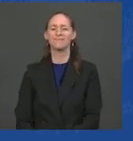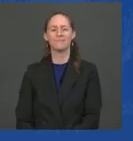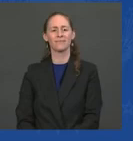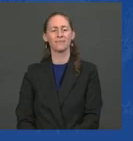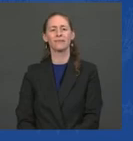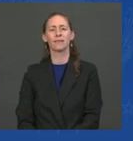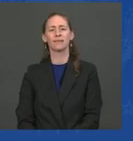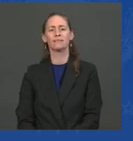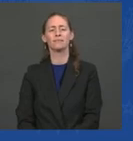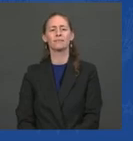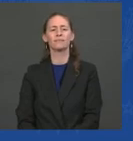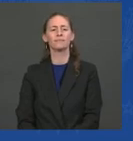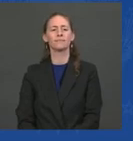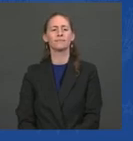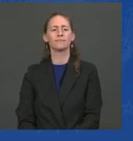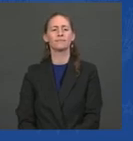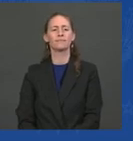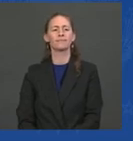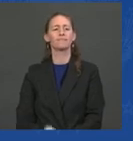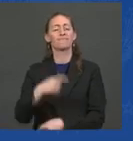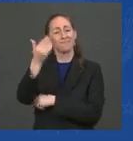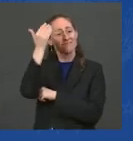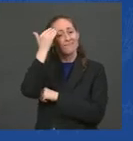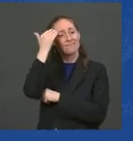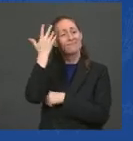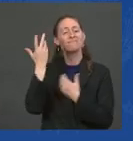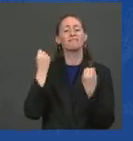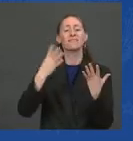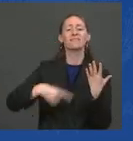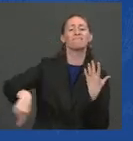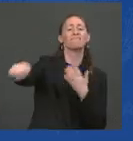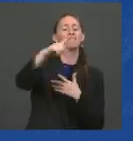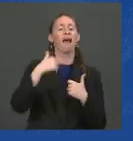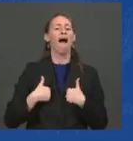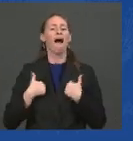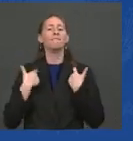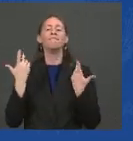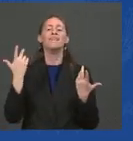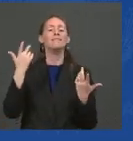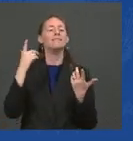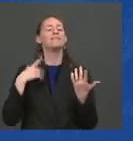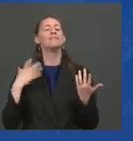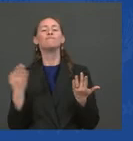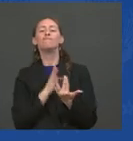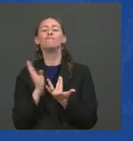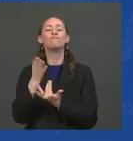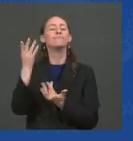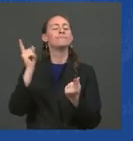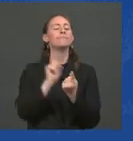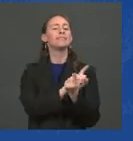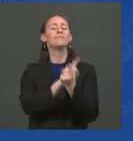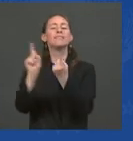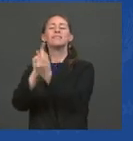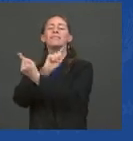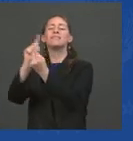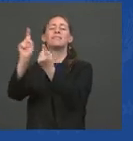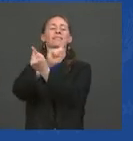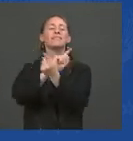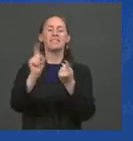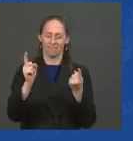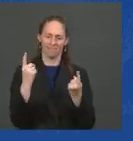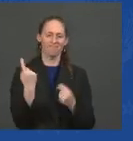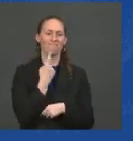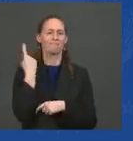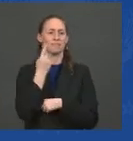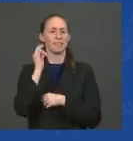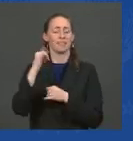On any journey in life, you meet wonderful people, and there are an awful lot of them gathered here as I look around who are gathered here today. But one of the people that I knew about,